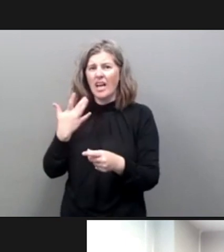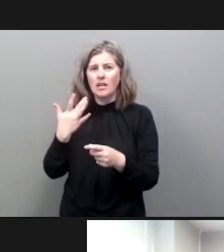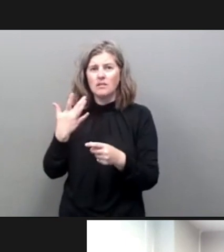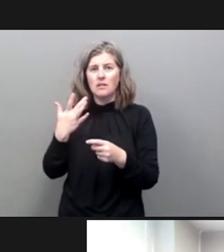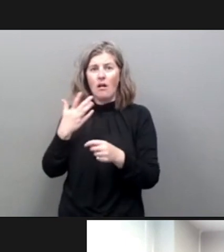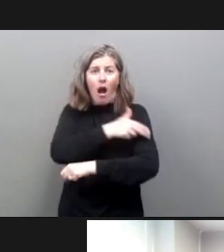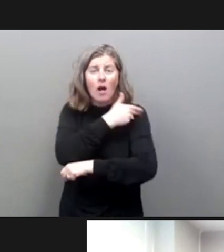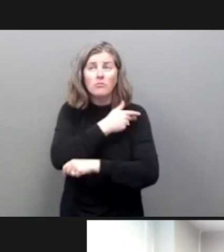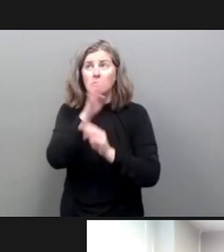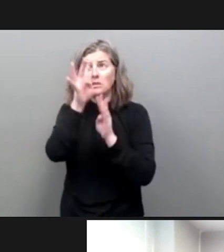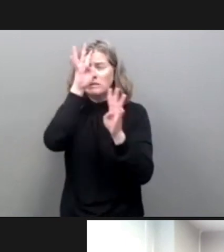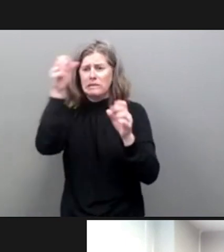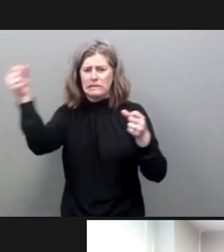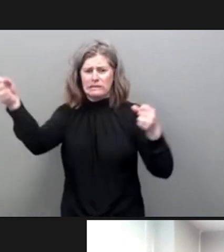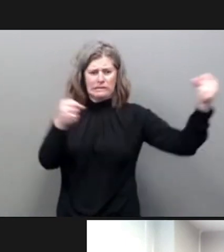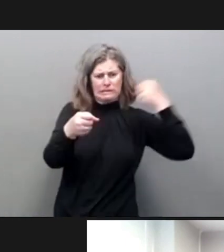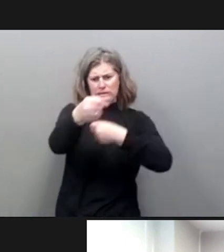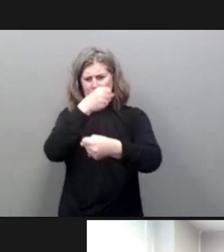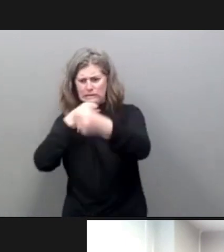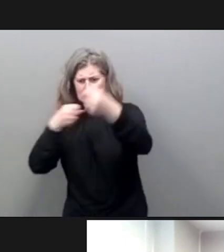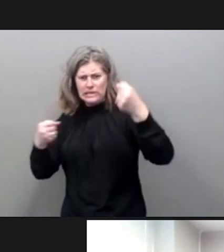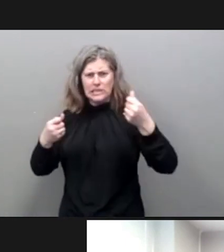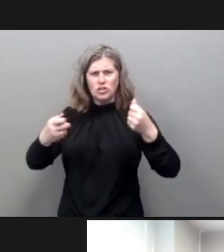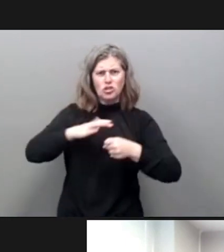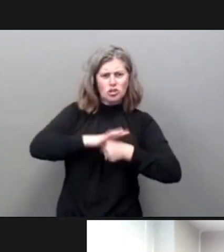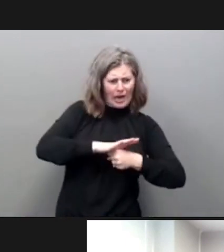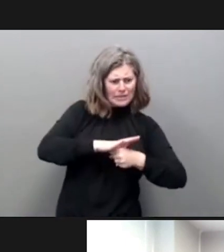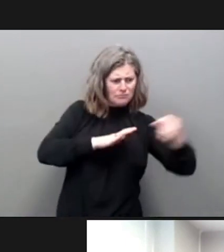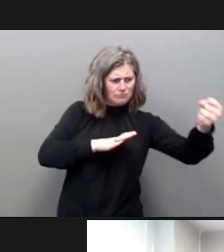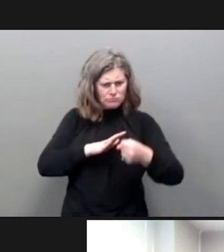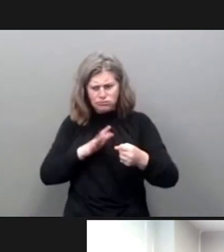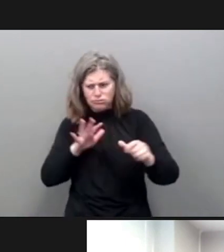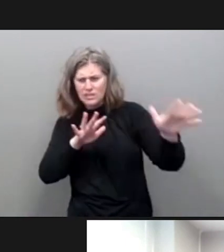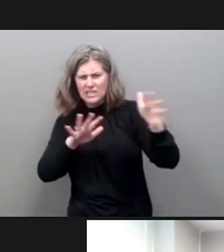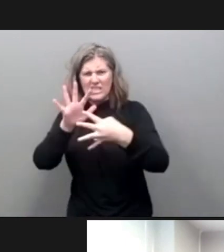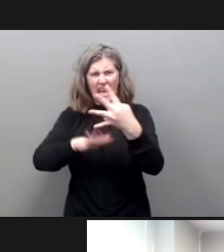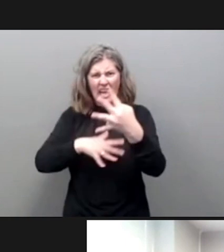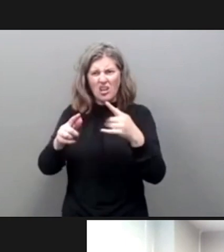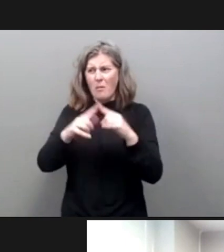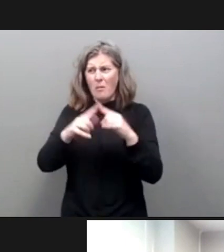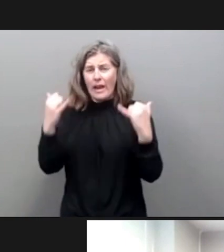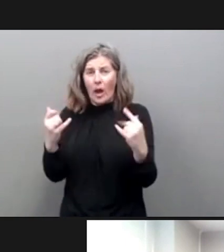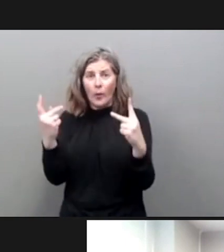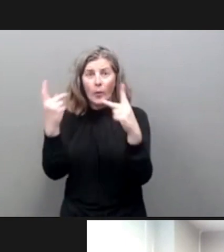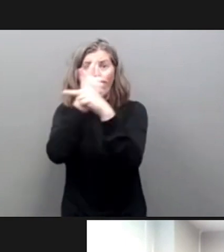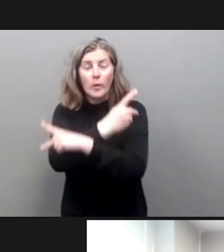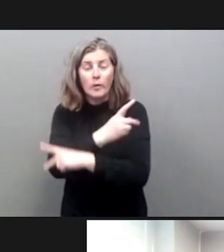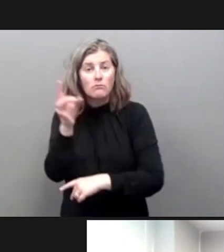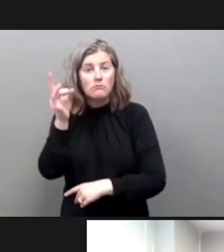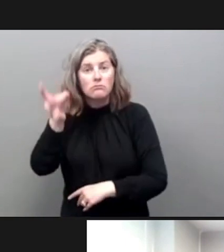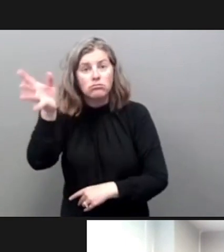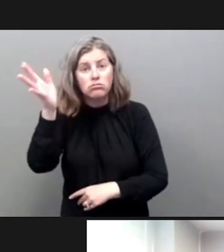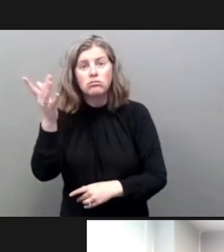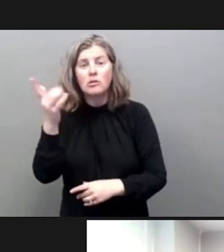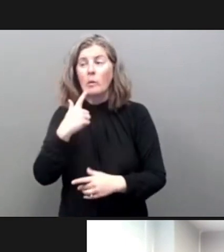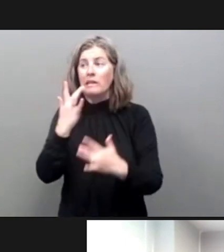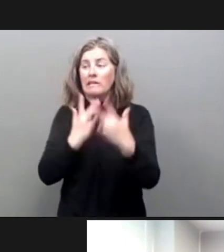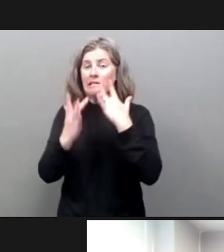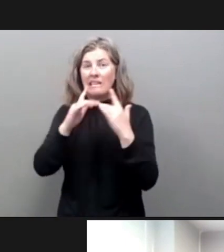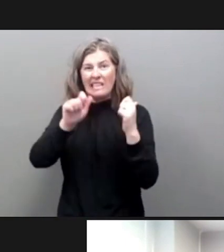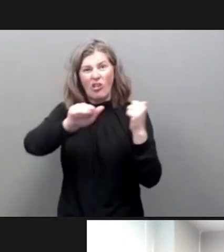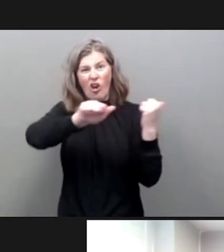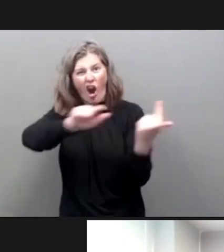in moving people in and out of high stress situations with scheduling, but now we're at the point where we need every single person.